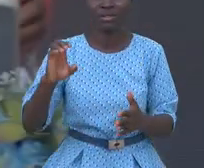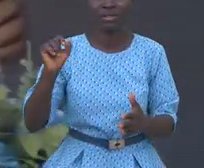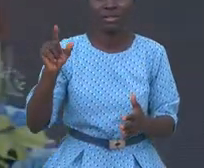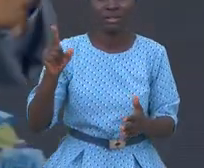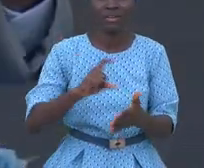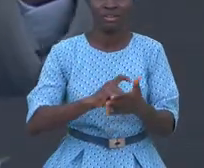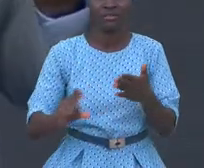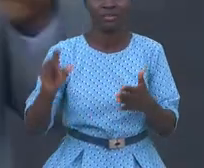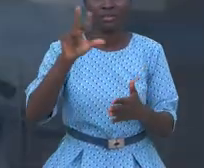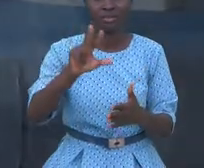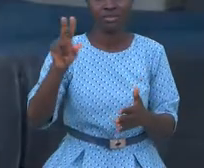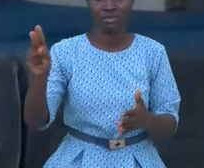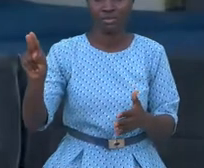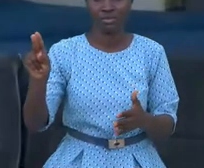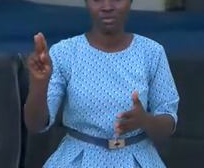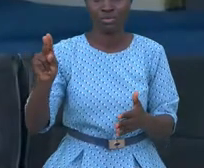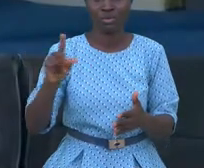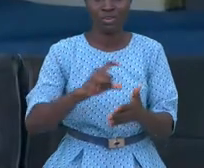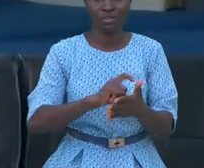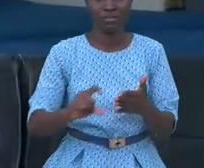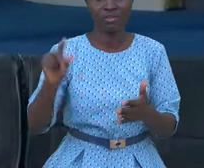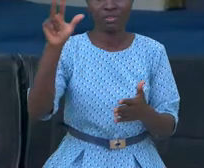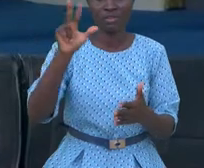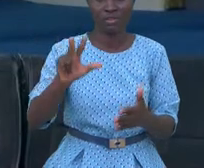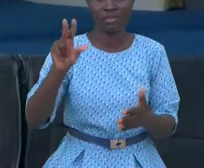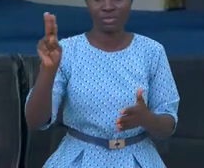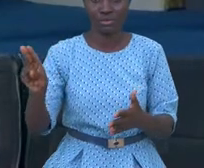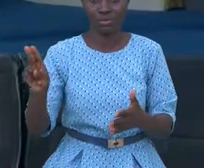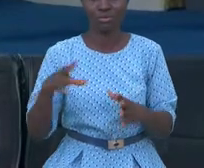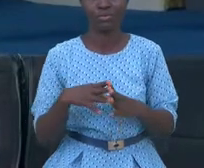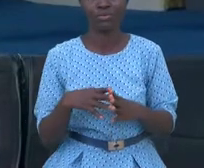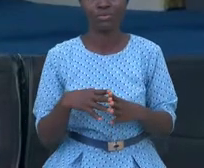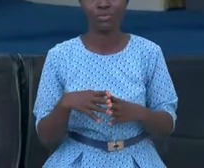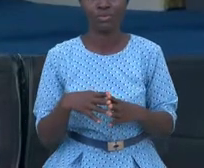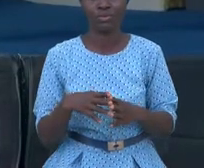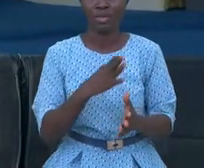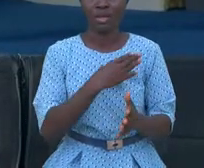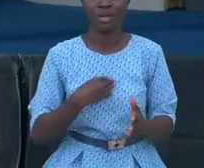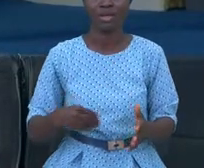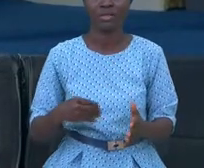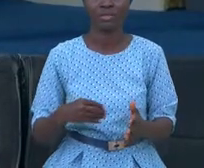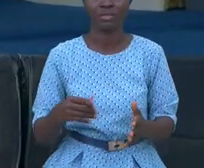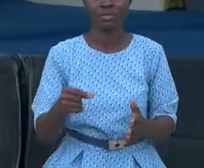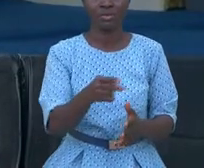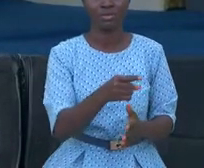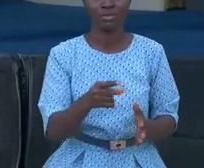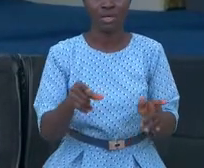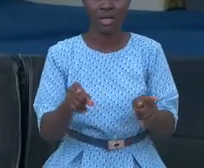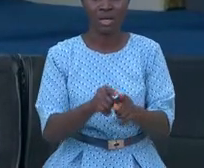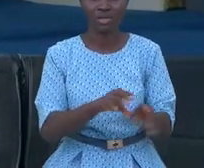32. Daniel 11 verse 32. And such as do